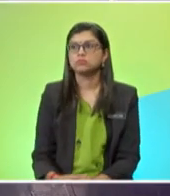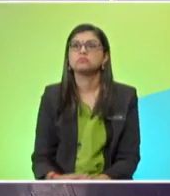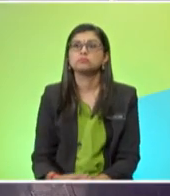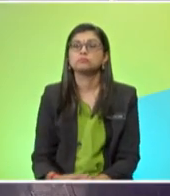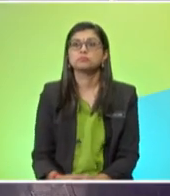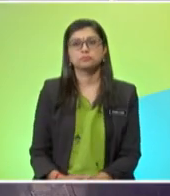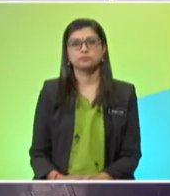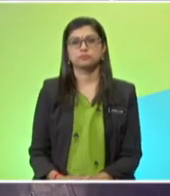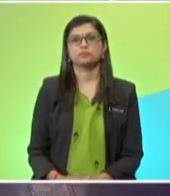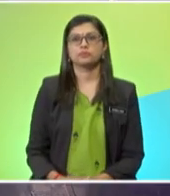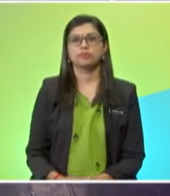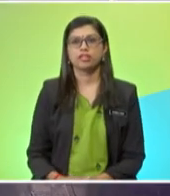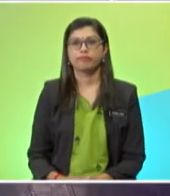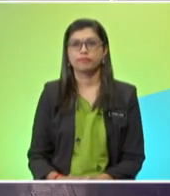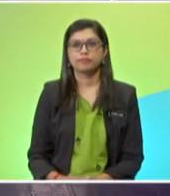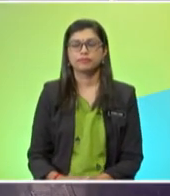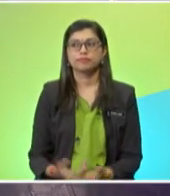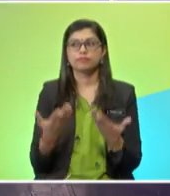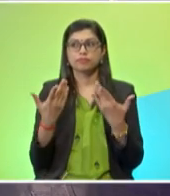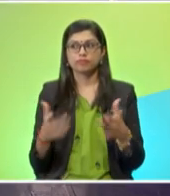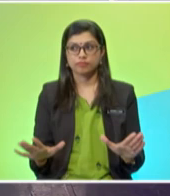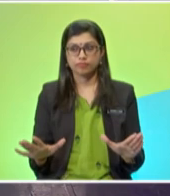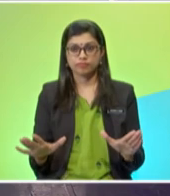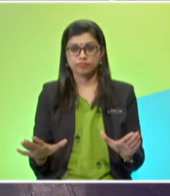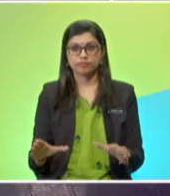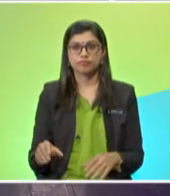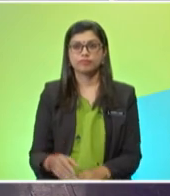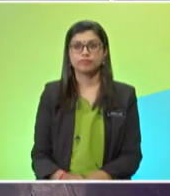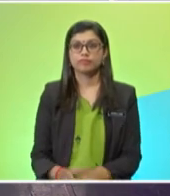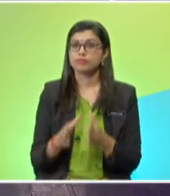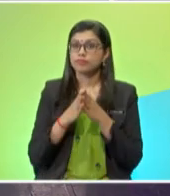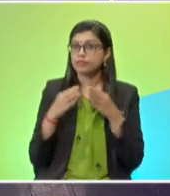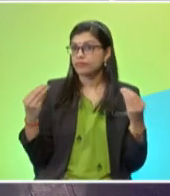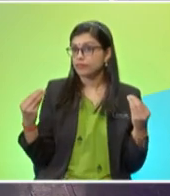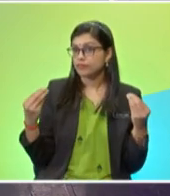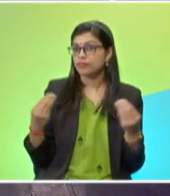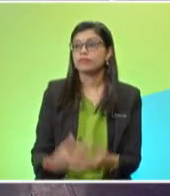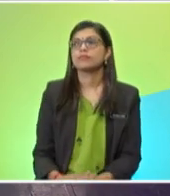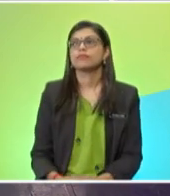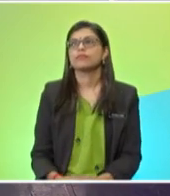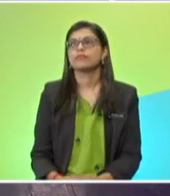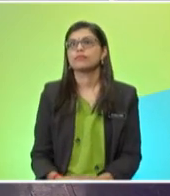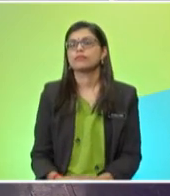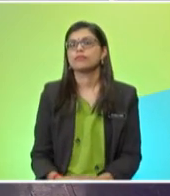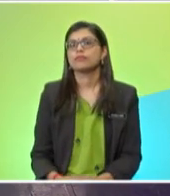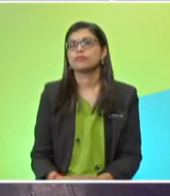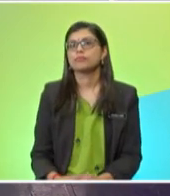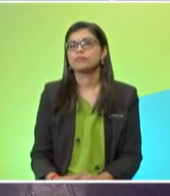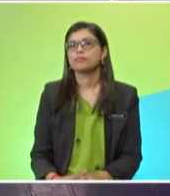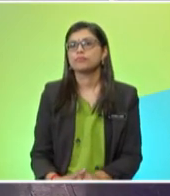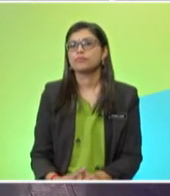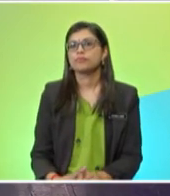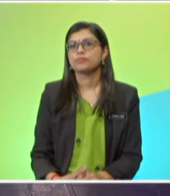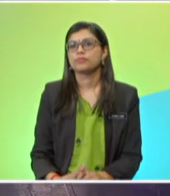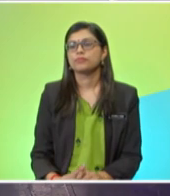No. Okay, we have made the craft. Now, I'm going to teach you how to write. How to write a simple